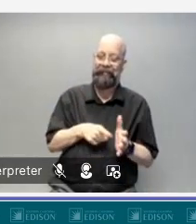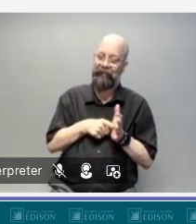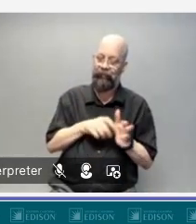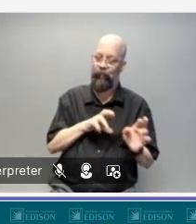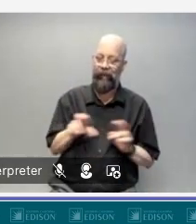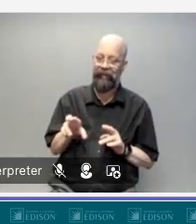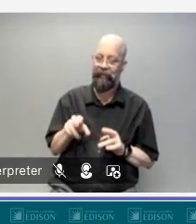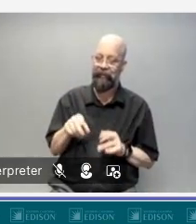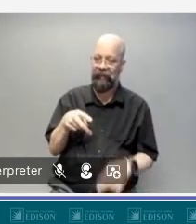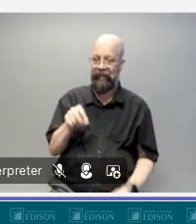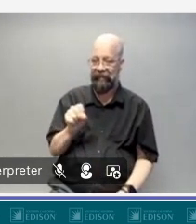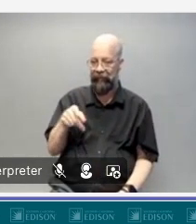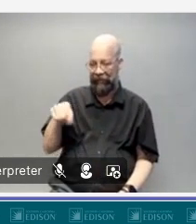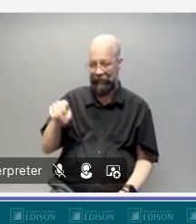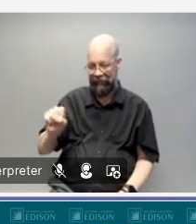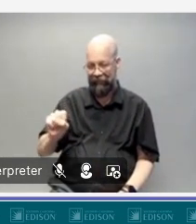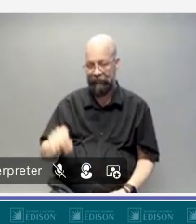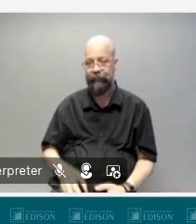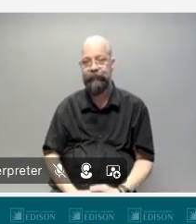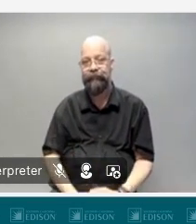slide, please.